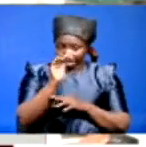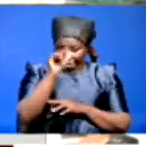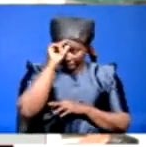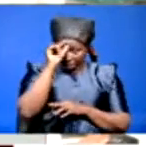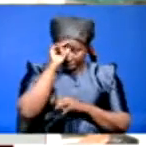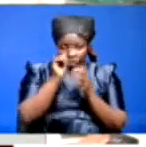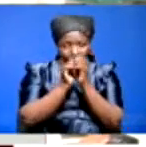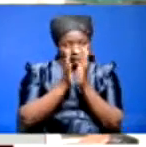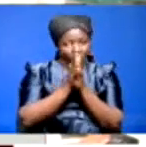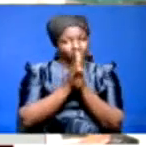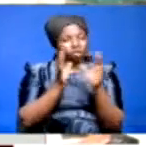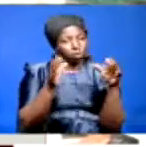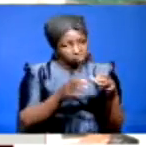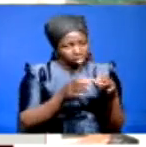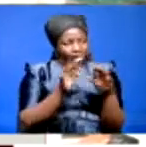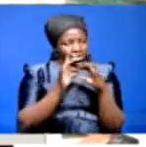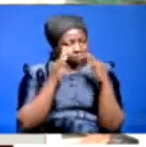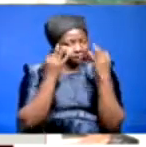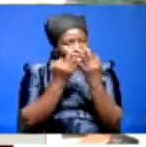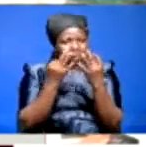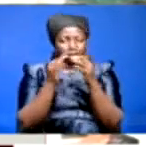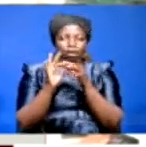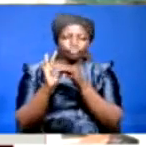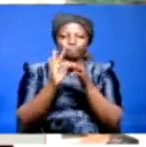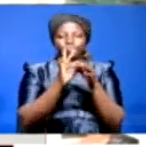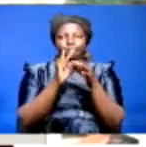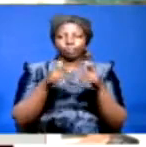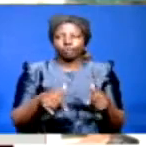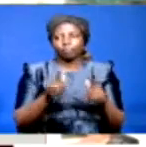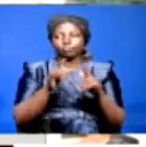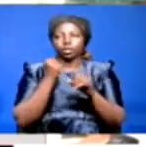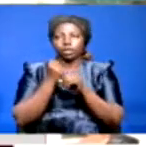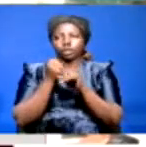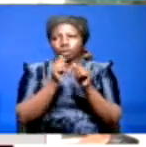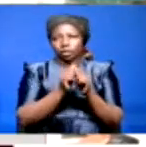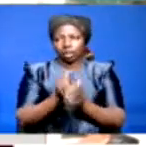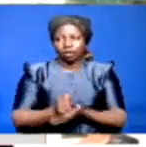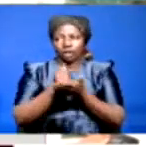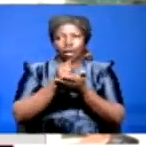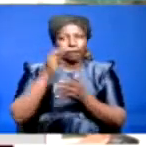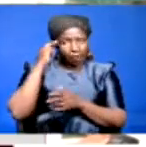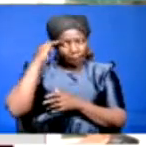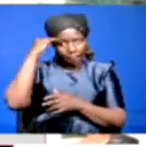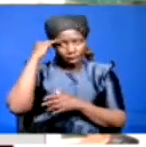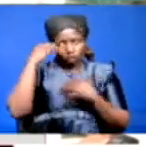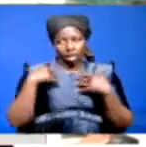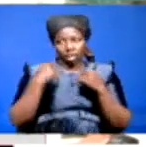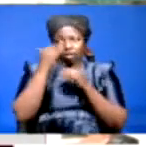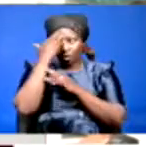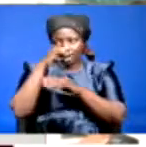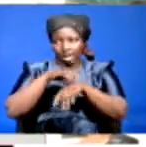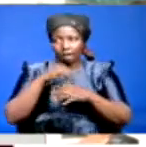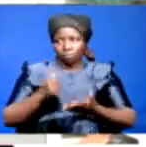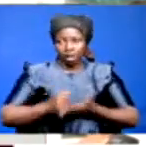to come together and let's work together to help mental health. Because when we help mental